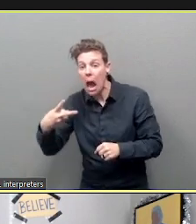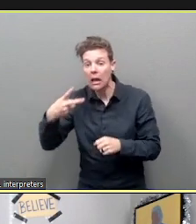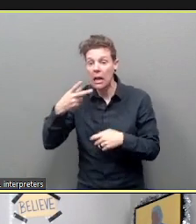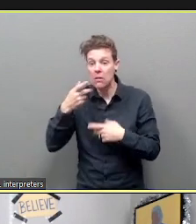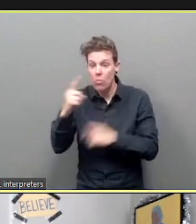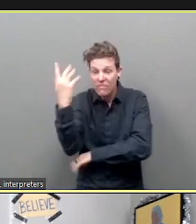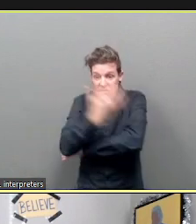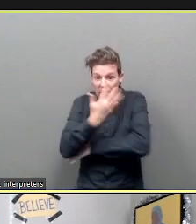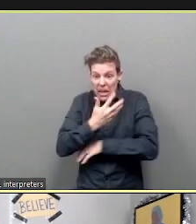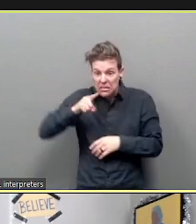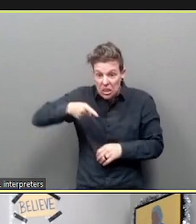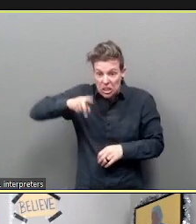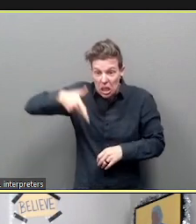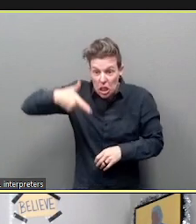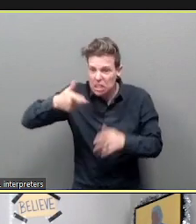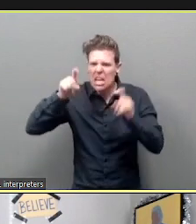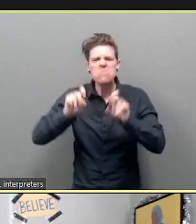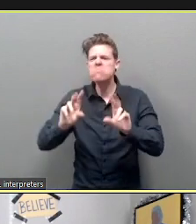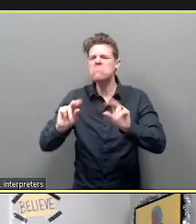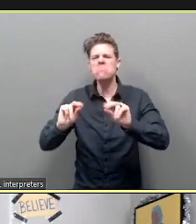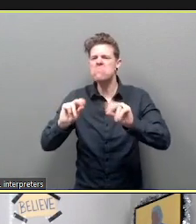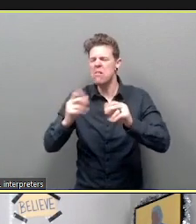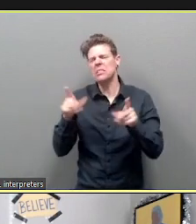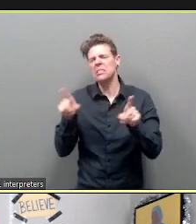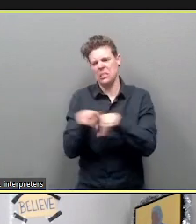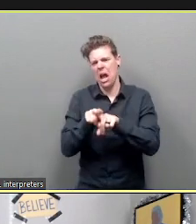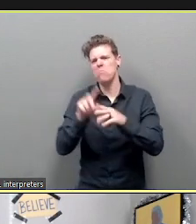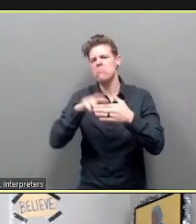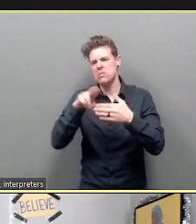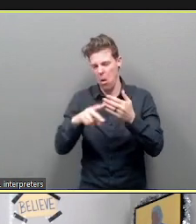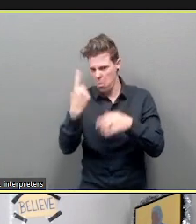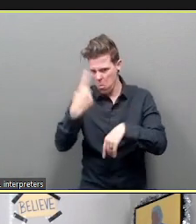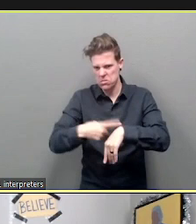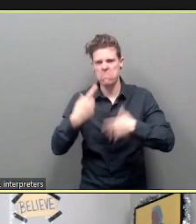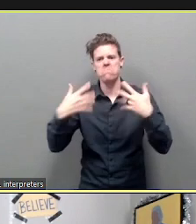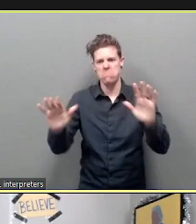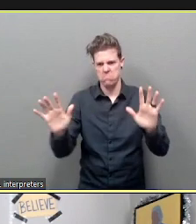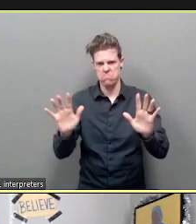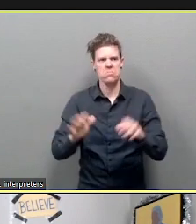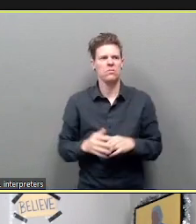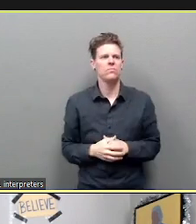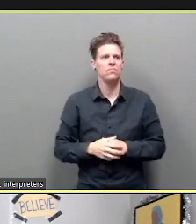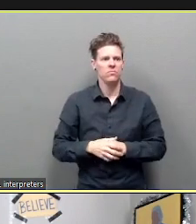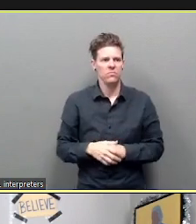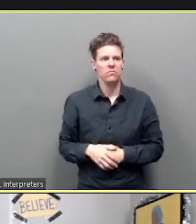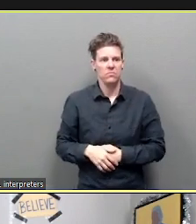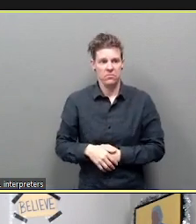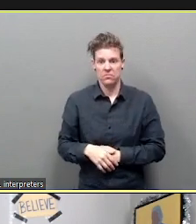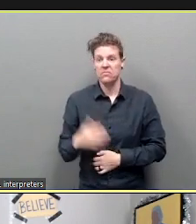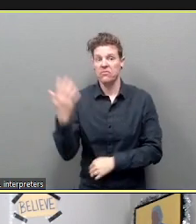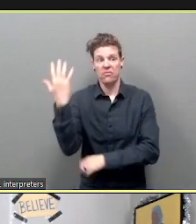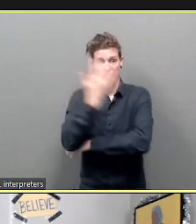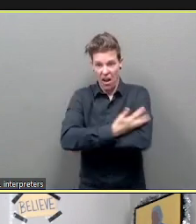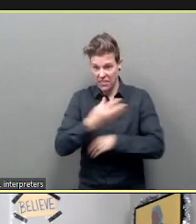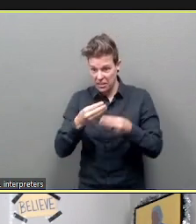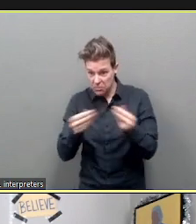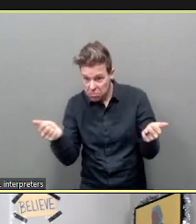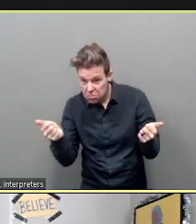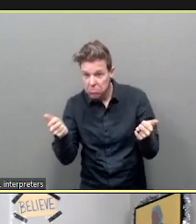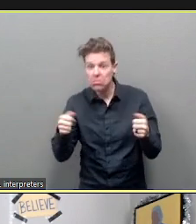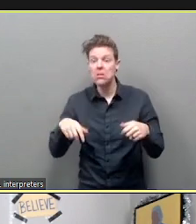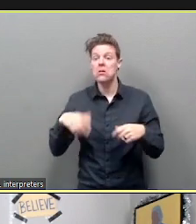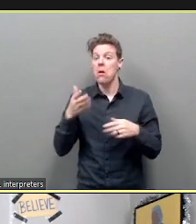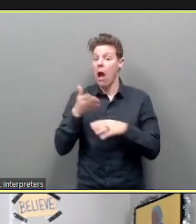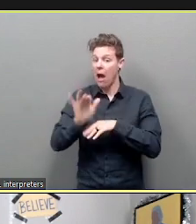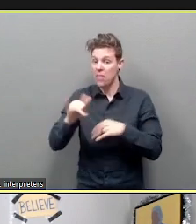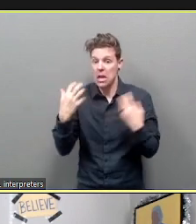any symptoms after 5 days, so let's say, you know, you got positive, you have no symptoms after 5 days, you